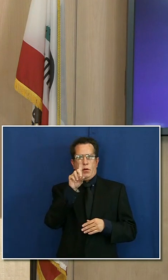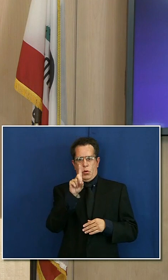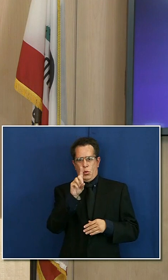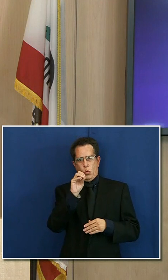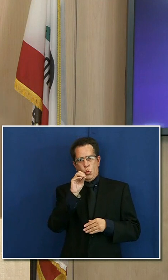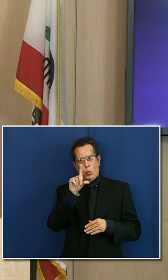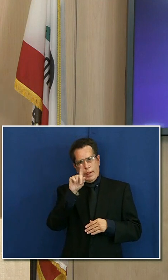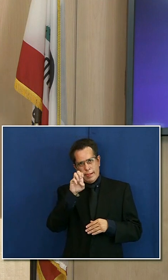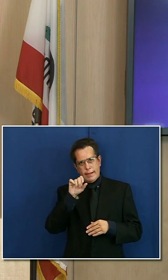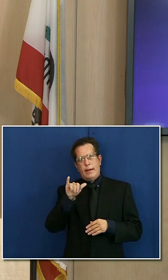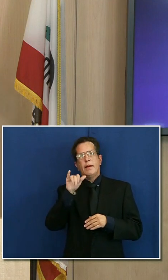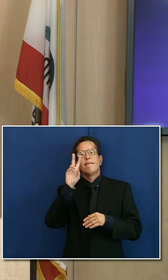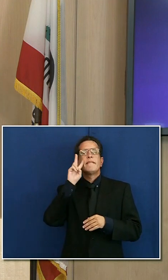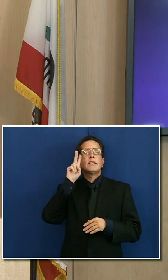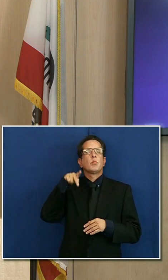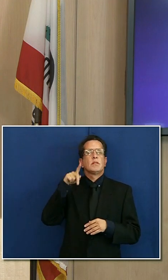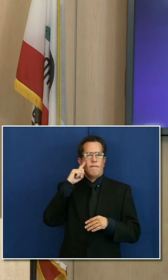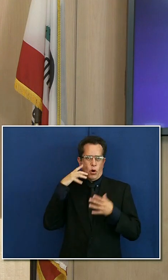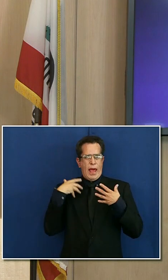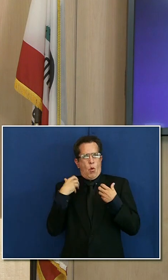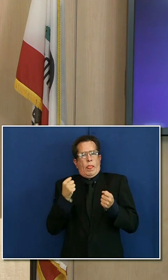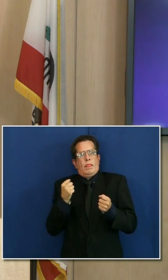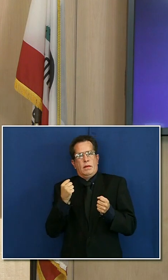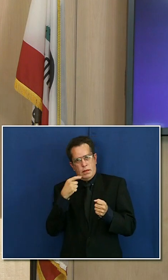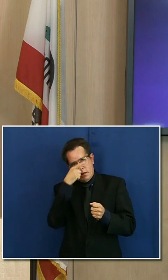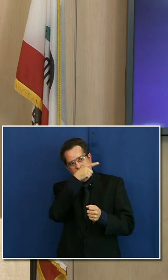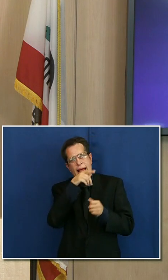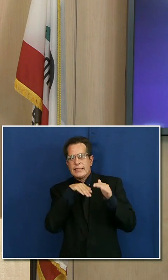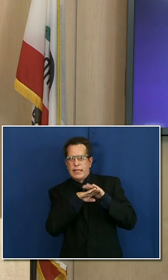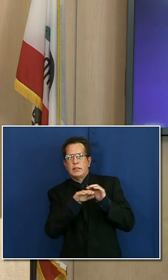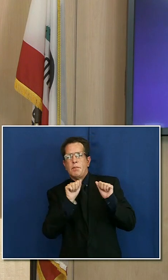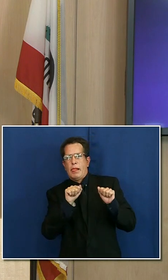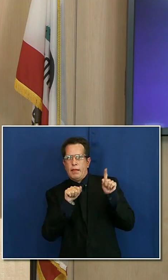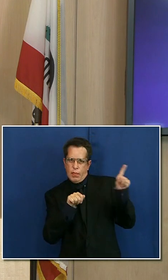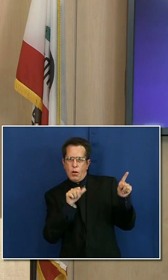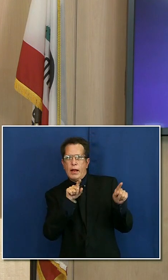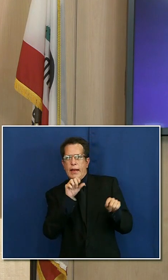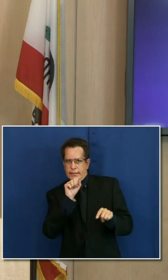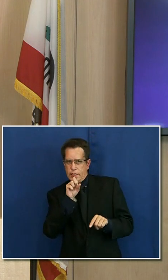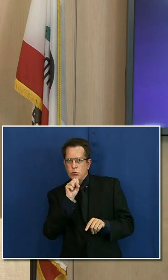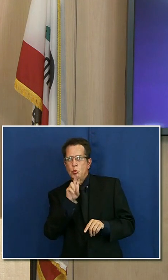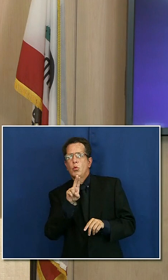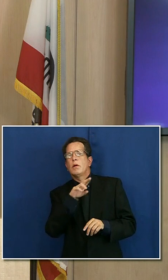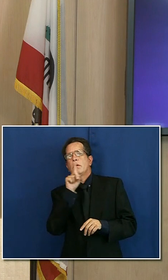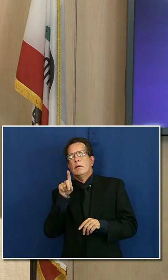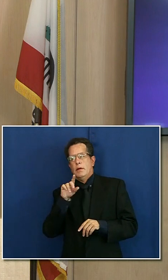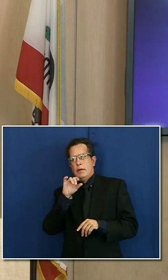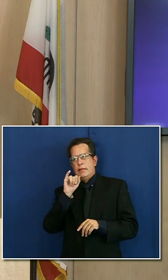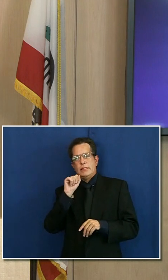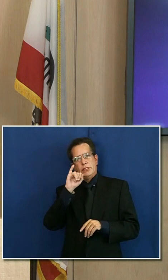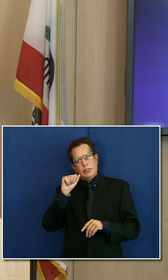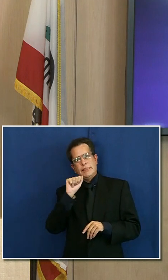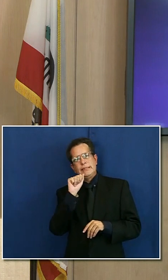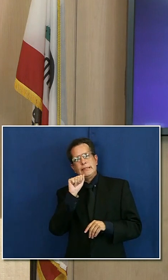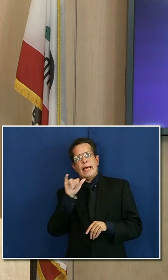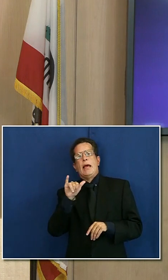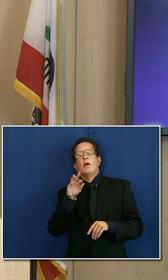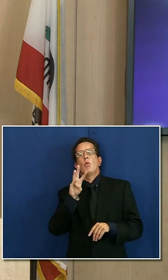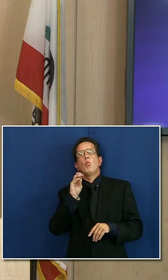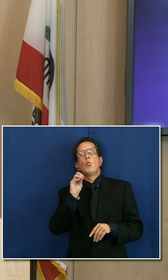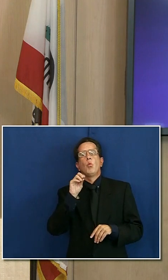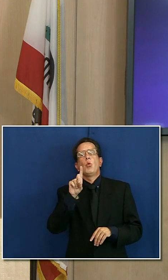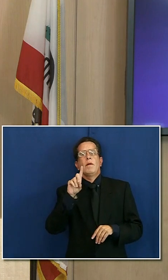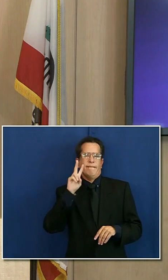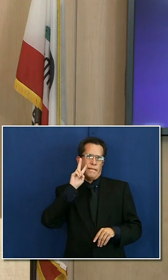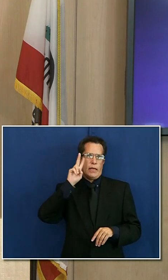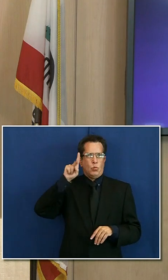Associate Vice President for Health, Wellbeing, and Accessibility, and also Dr. J. Luke Wood, who is the Vice President for